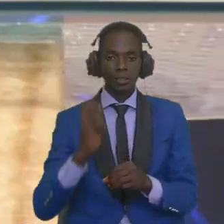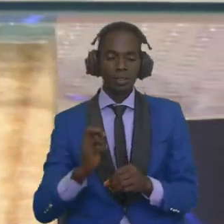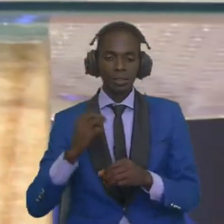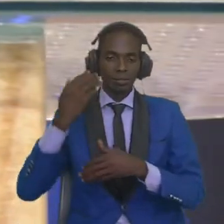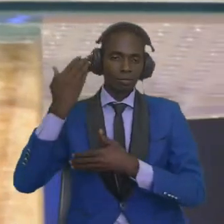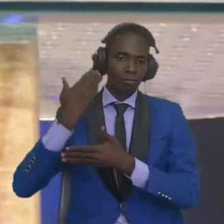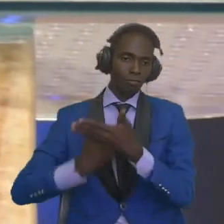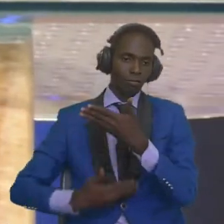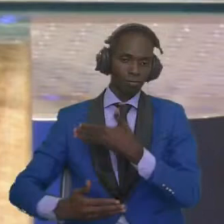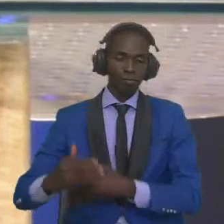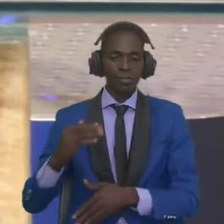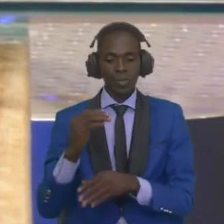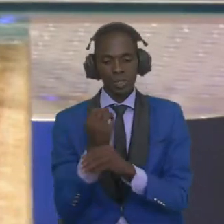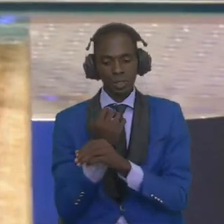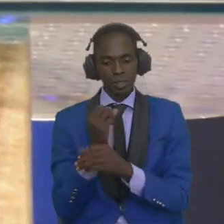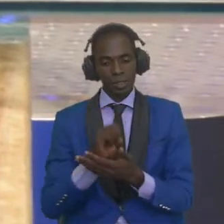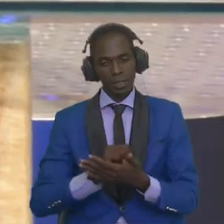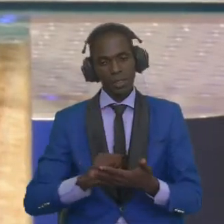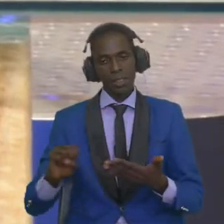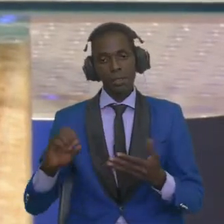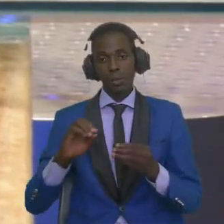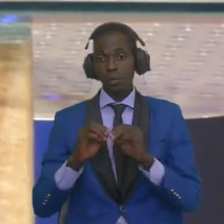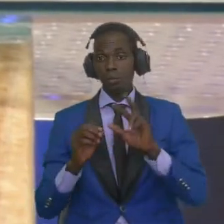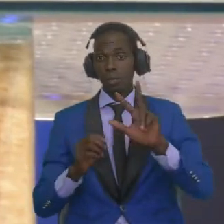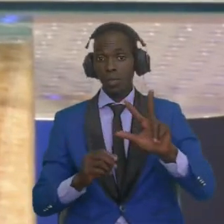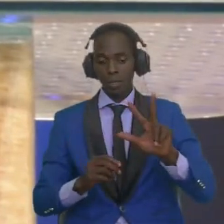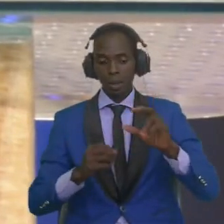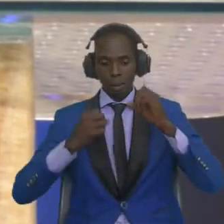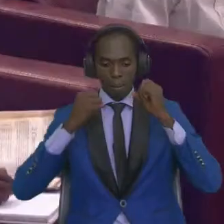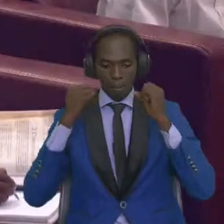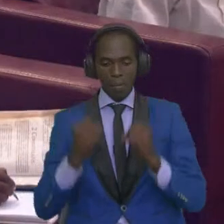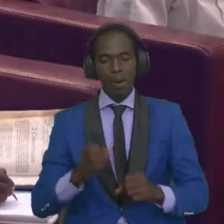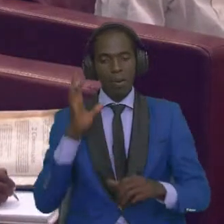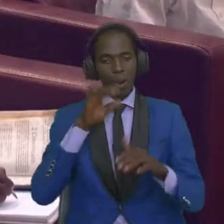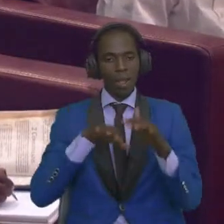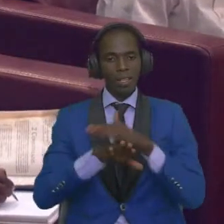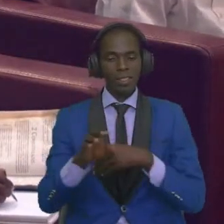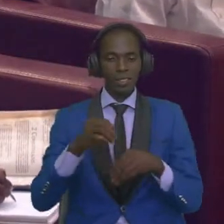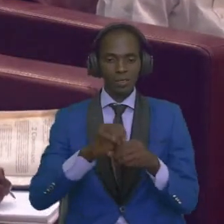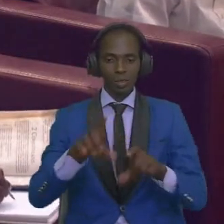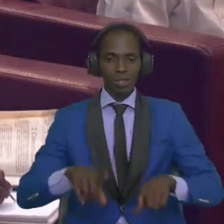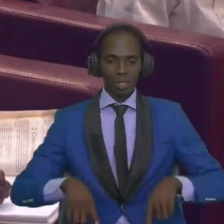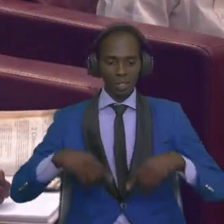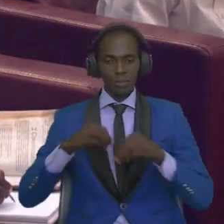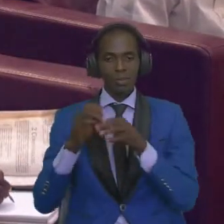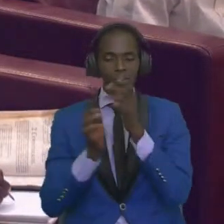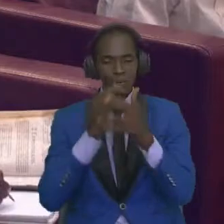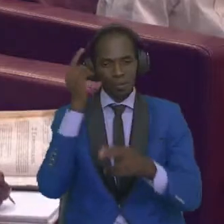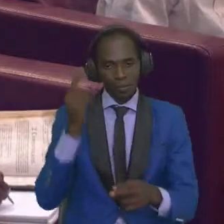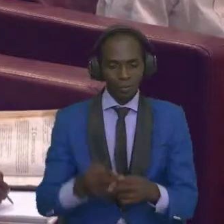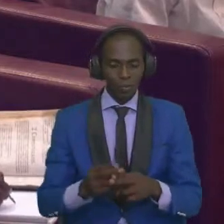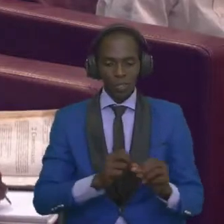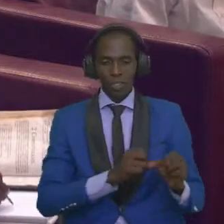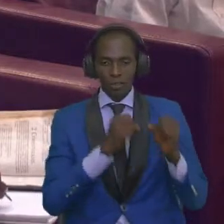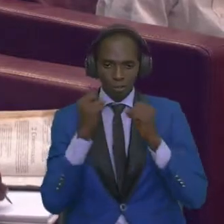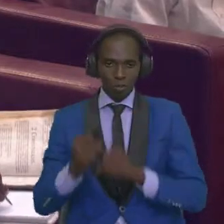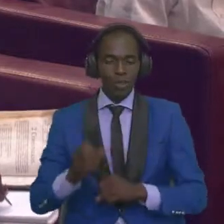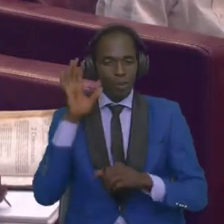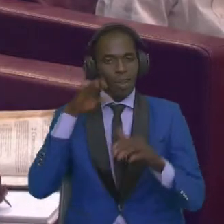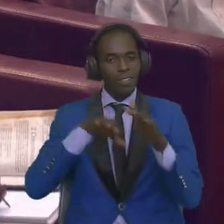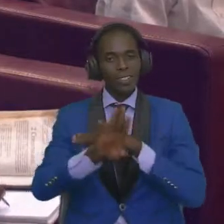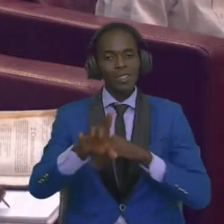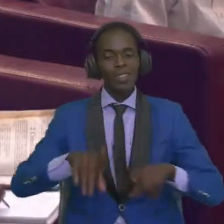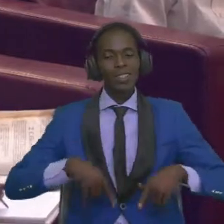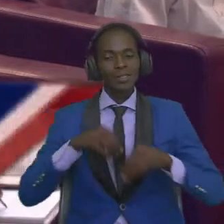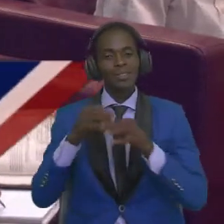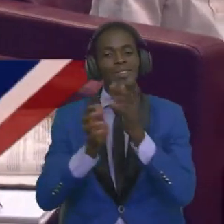power of strengthening grace. Power will come to your life. Strength will come to your life. I was waiting for